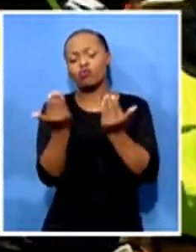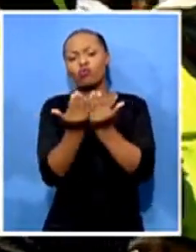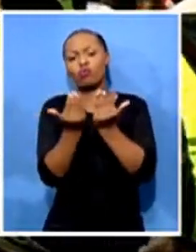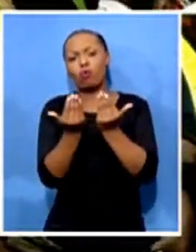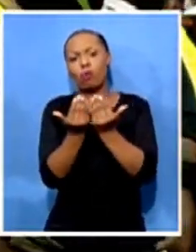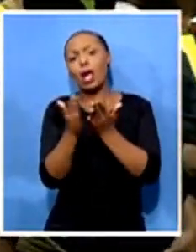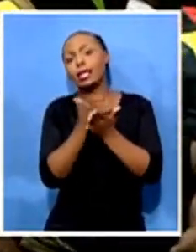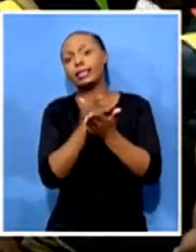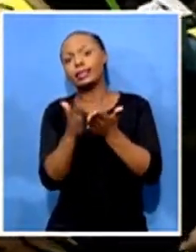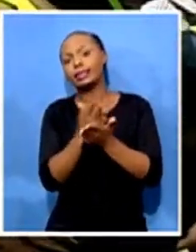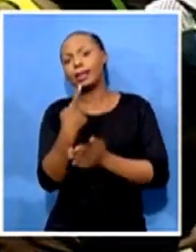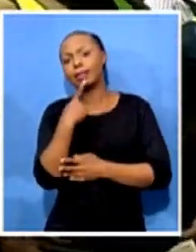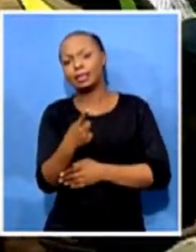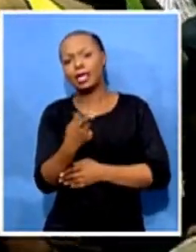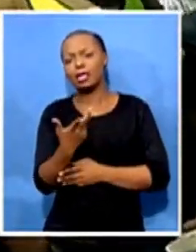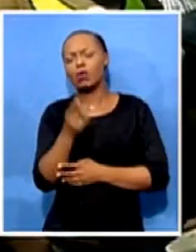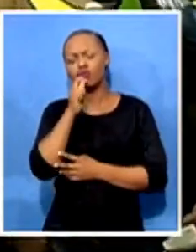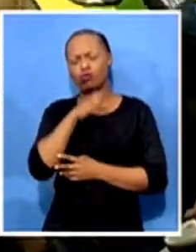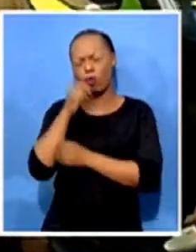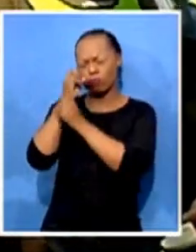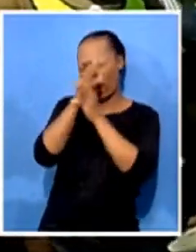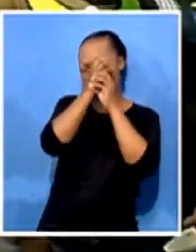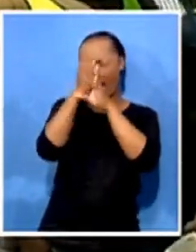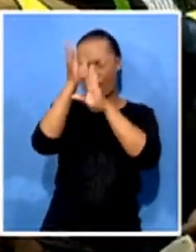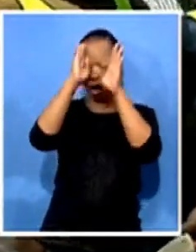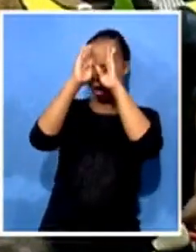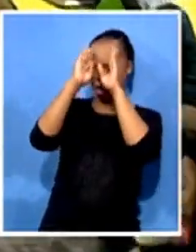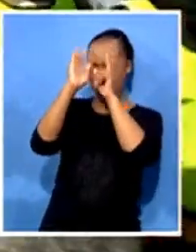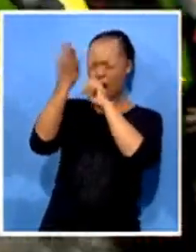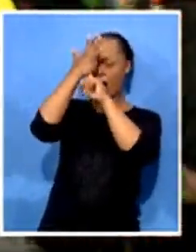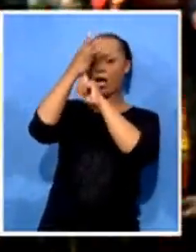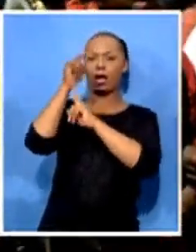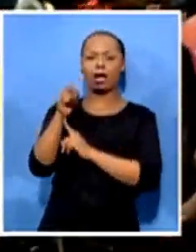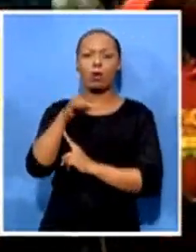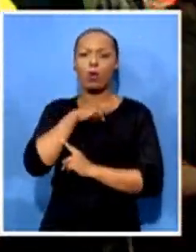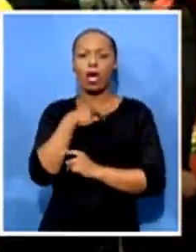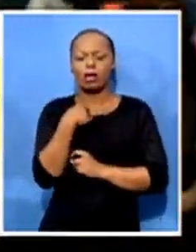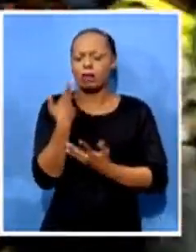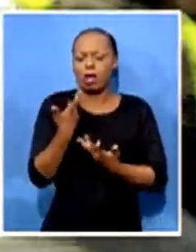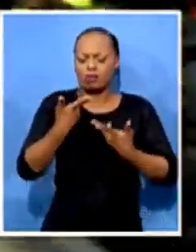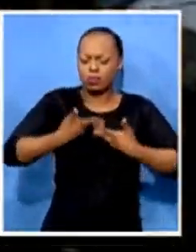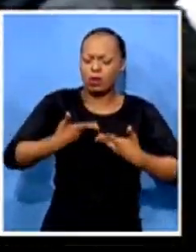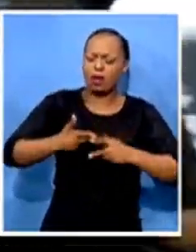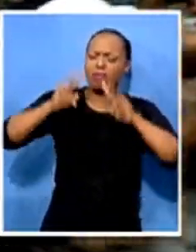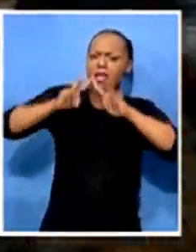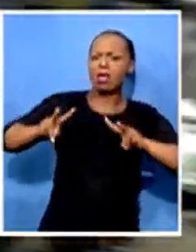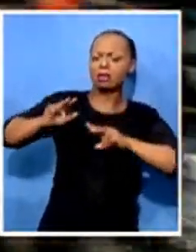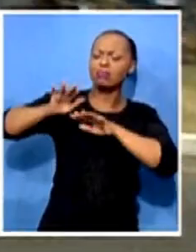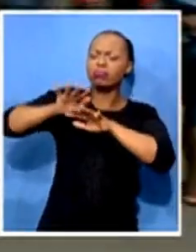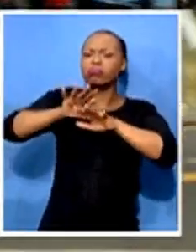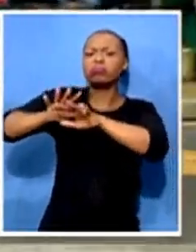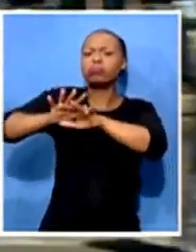brutalized because at that time they had staged a peaceful protest and they were met with resistance. I see some people